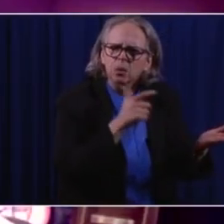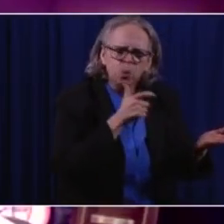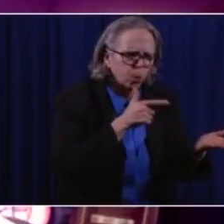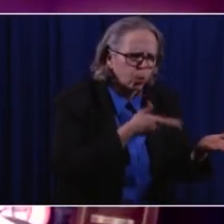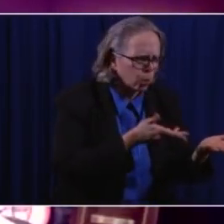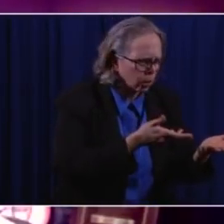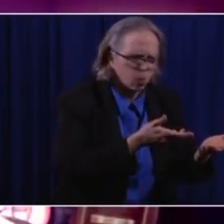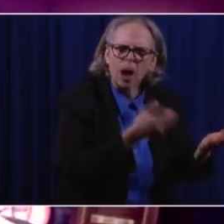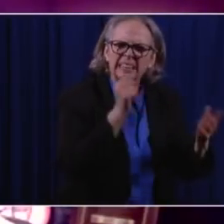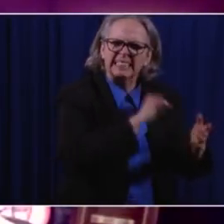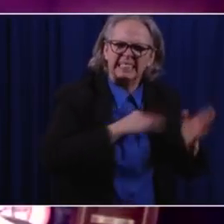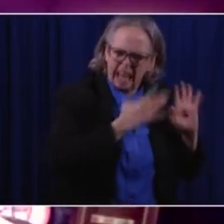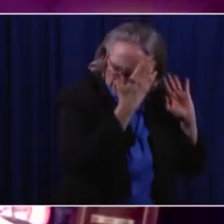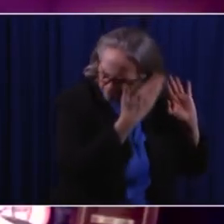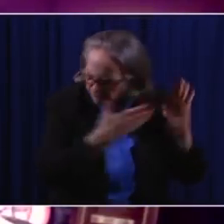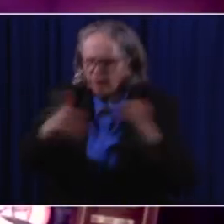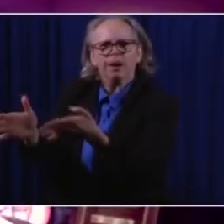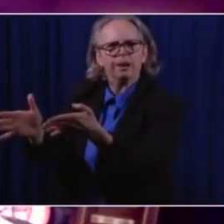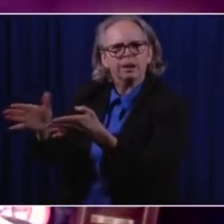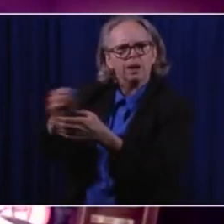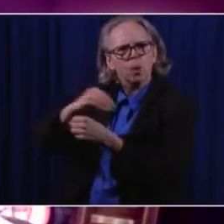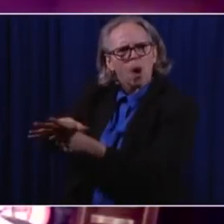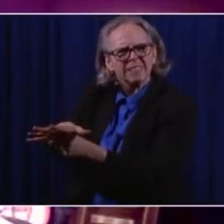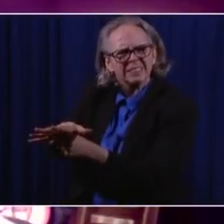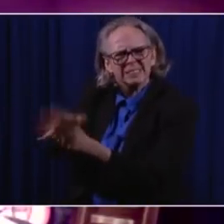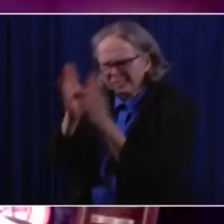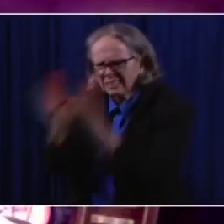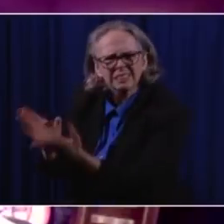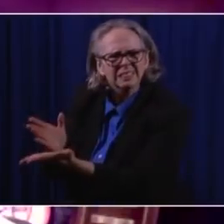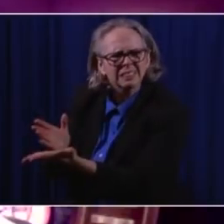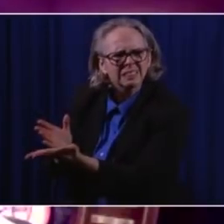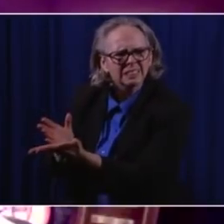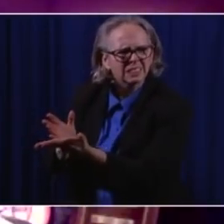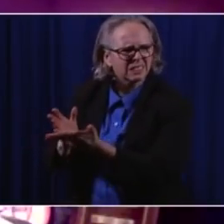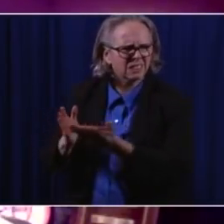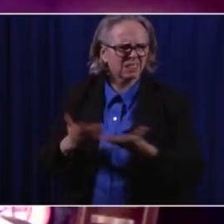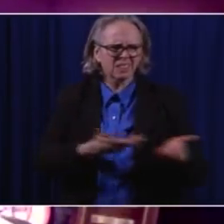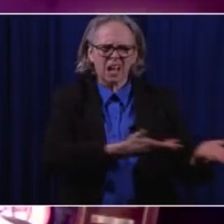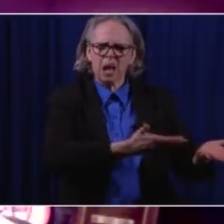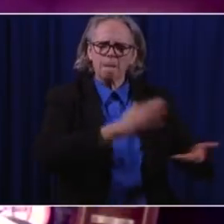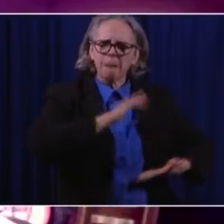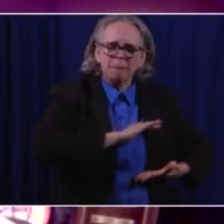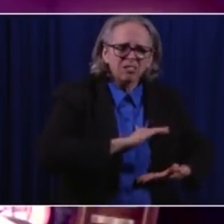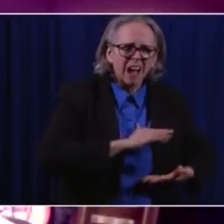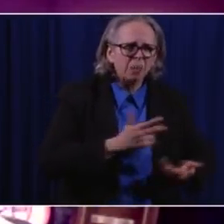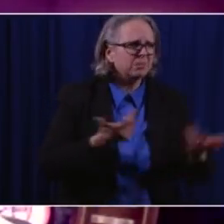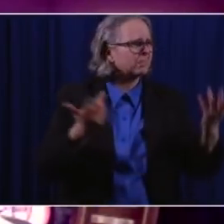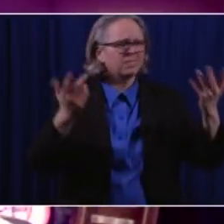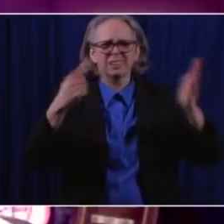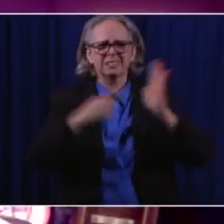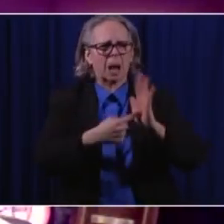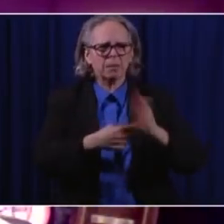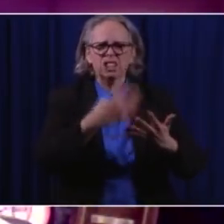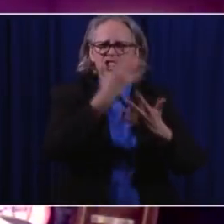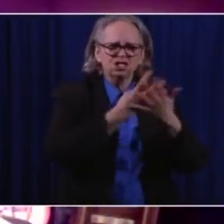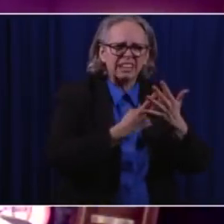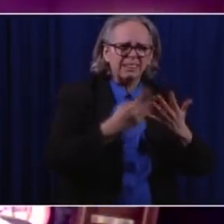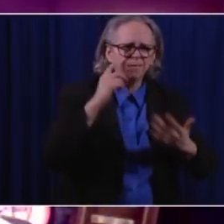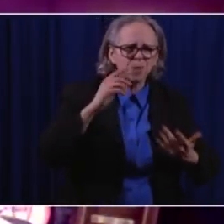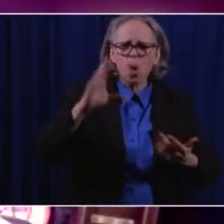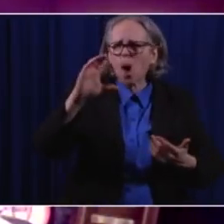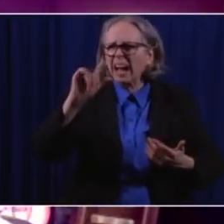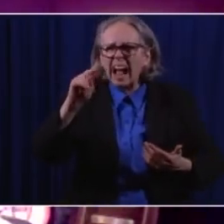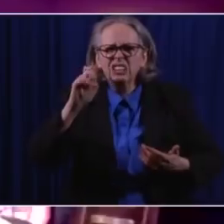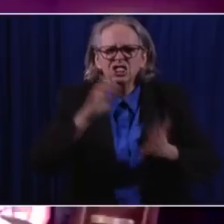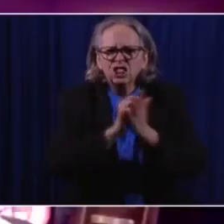seeing. Screening procedures for cancer, mammo, prostate cancer, colon cancer, one of the most